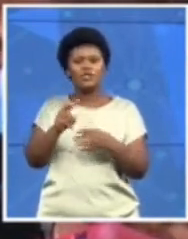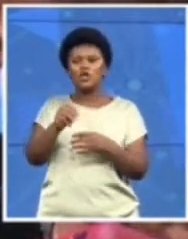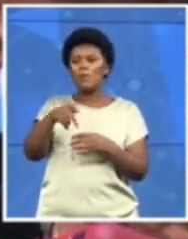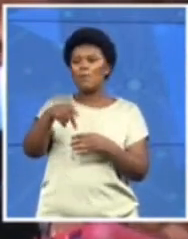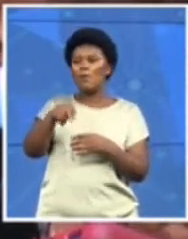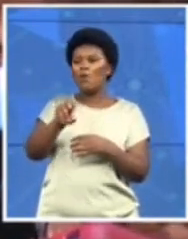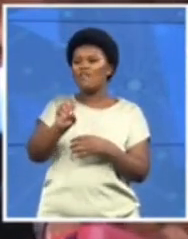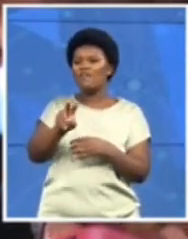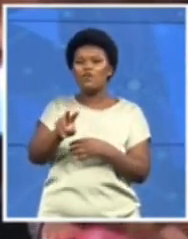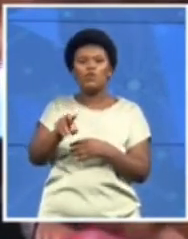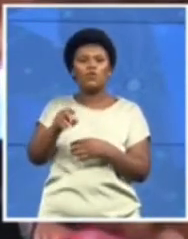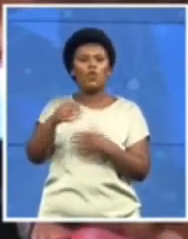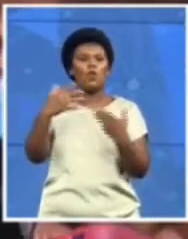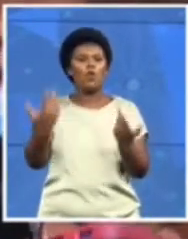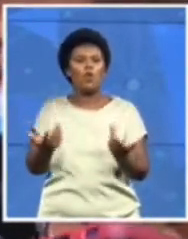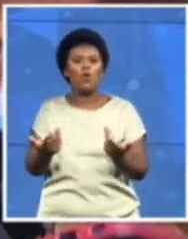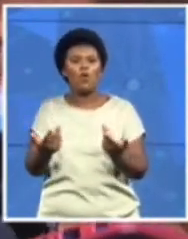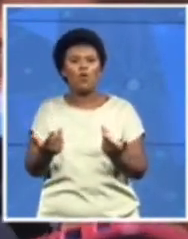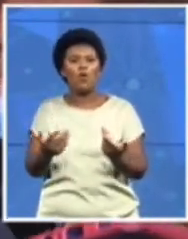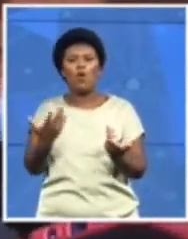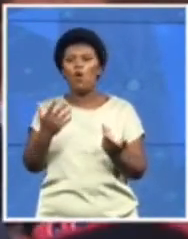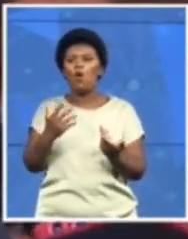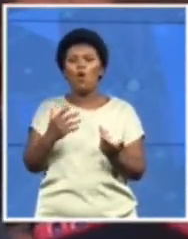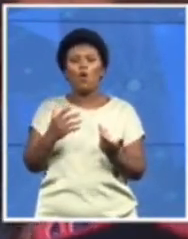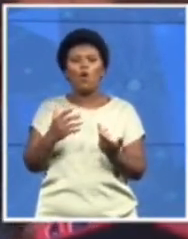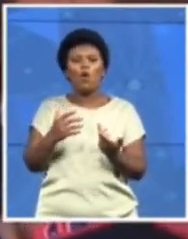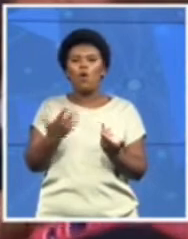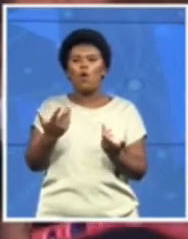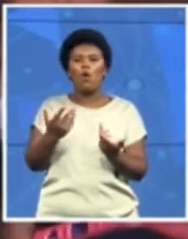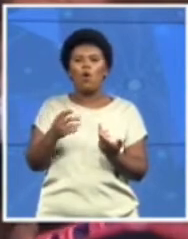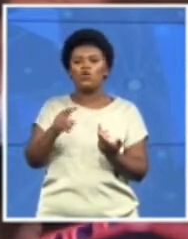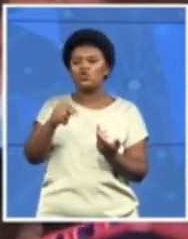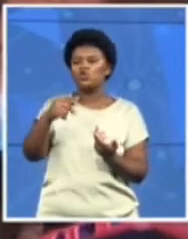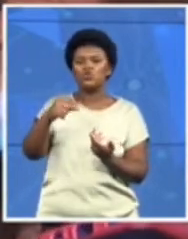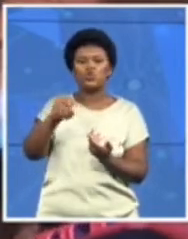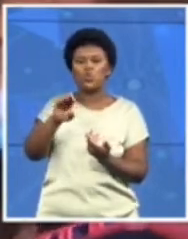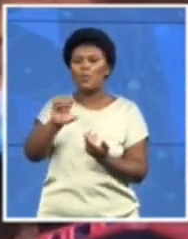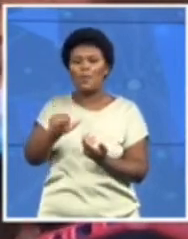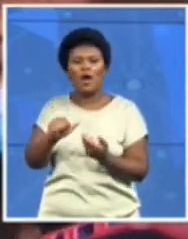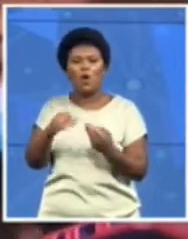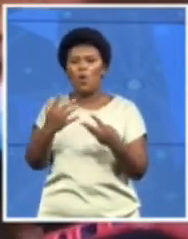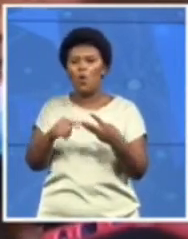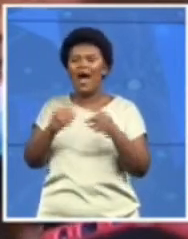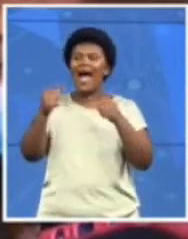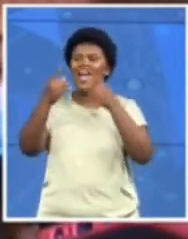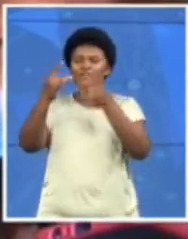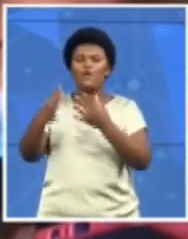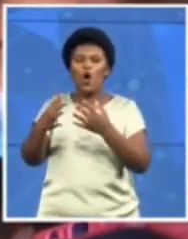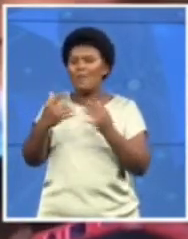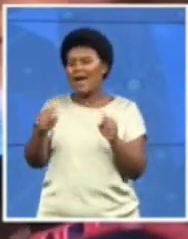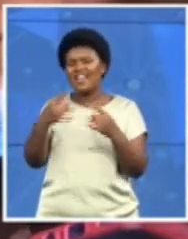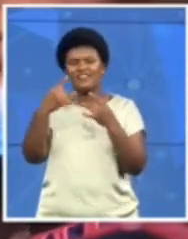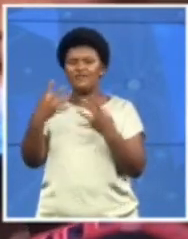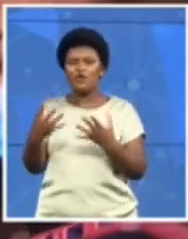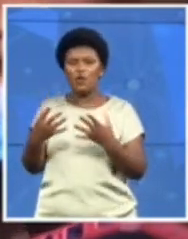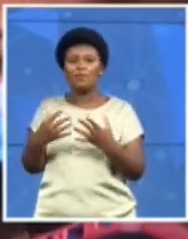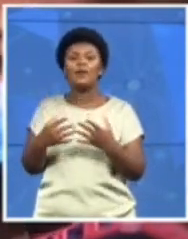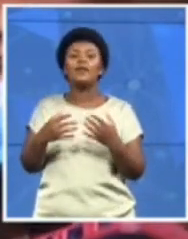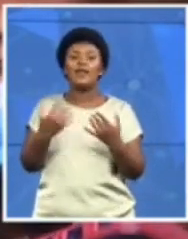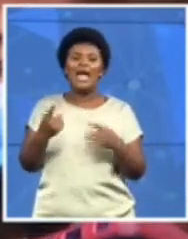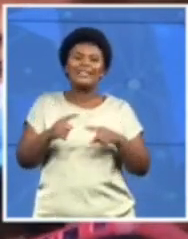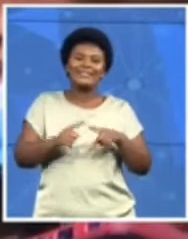it's Advocate Mbofu or it's Advocate Ngai Toby or it's Advocate. I cannot say, because it will also depend